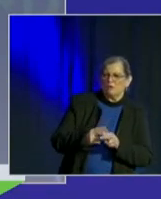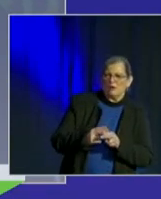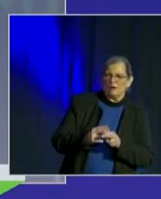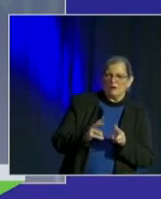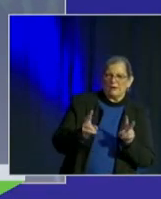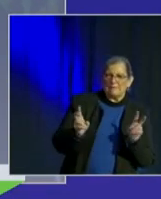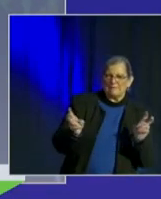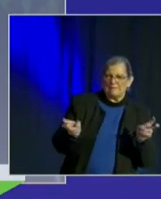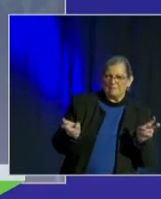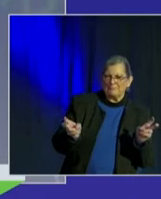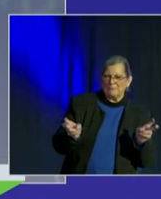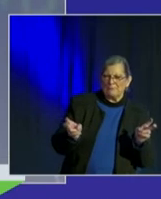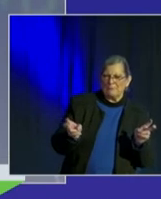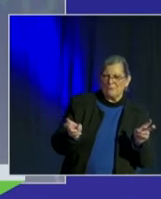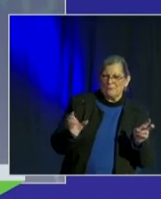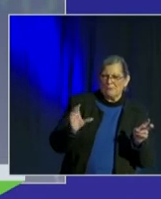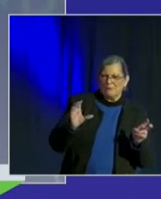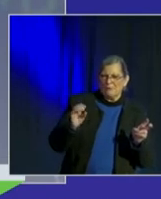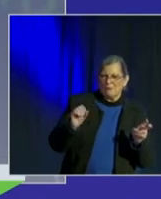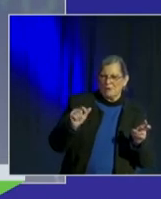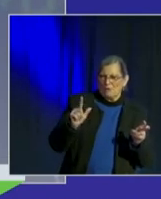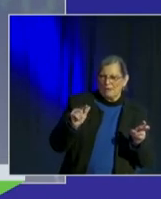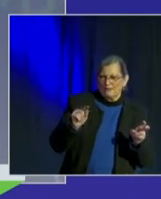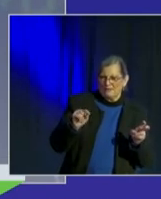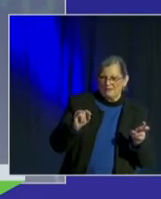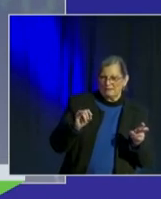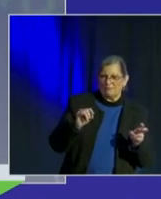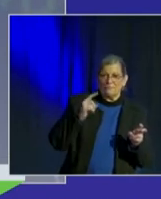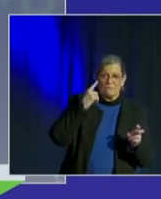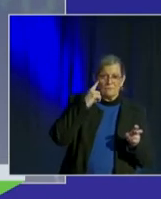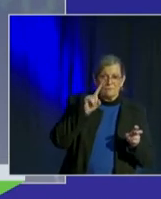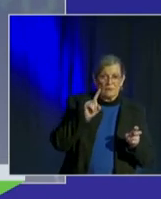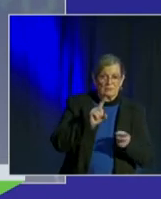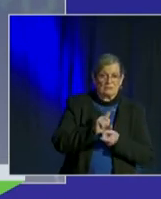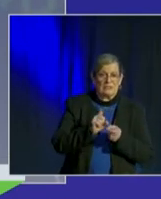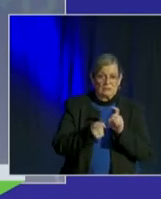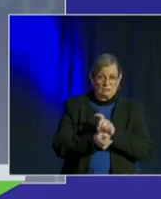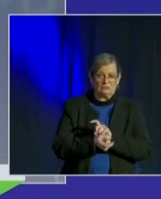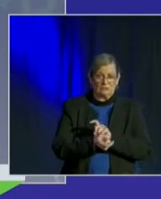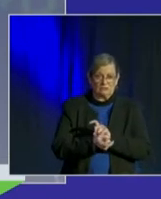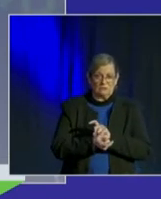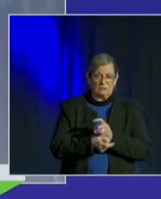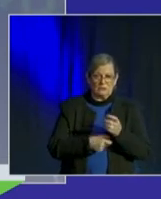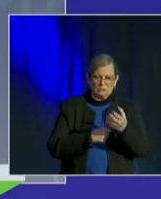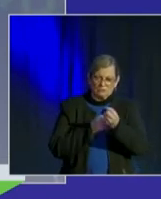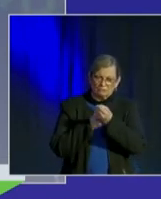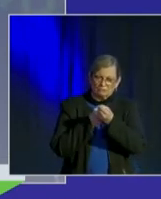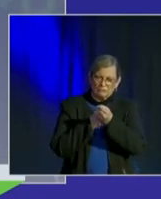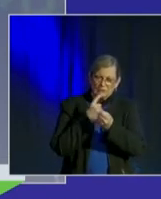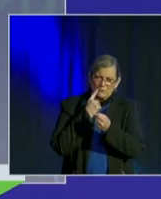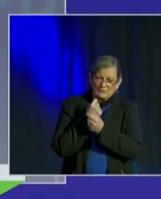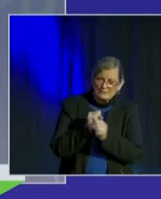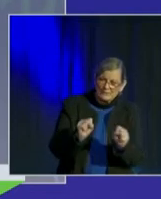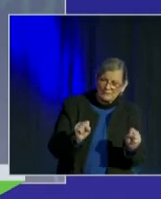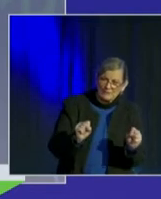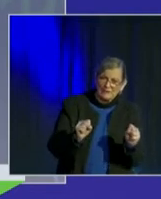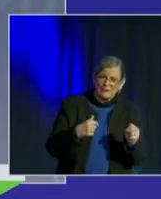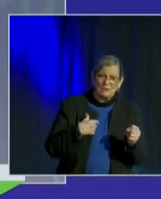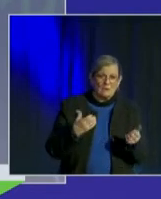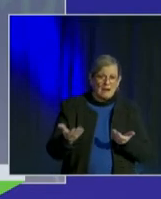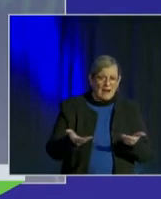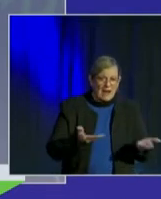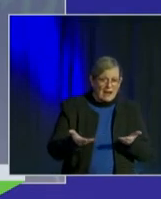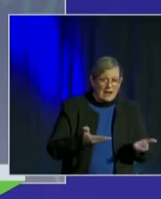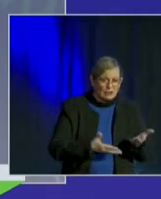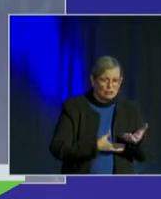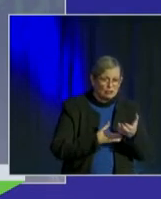Change. Over the past 2 years, we have advocated for safe passage programs that would hire trusted adults to serve as boots